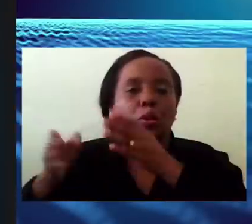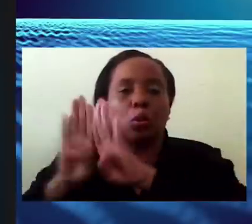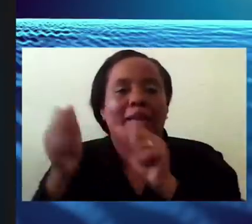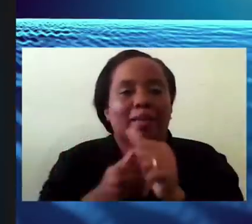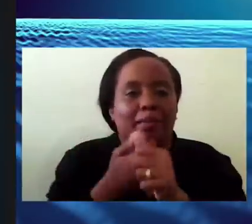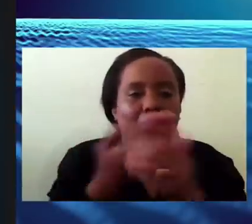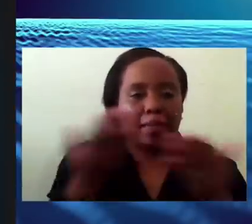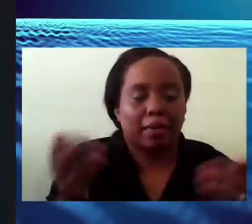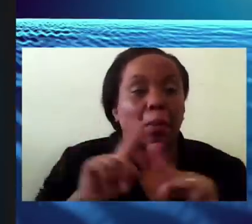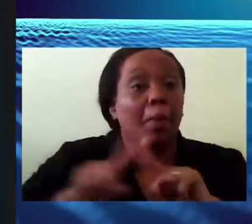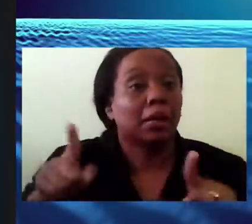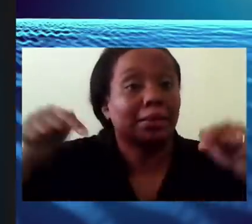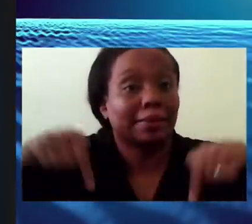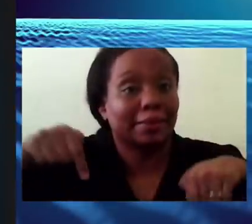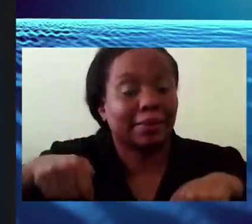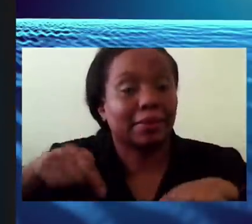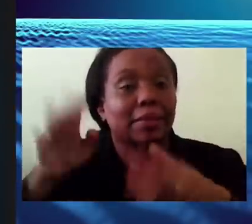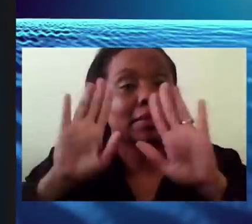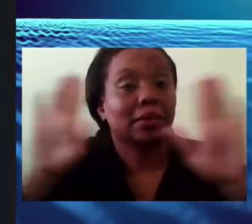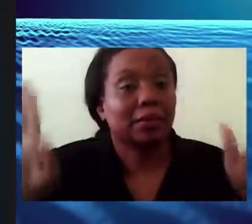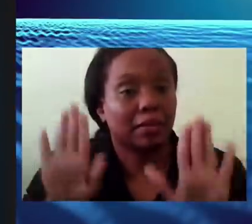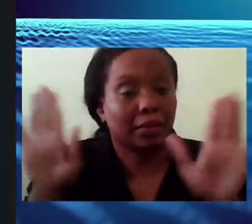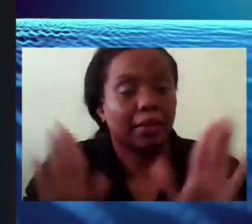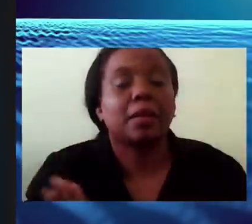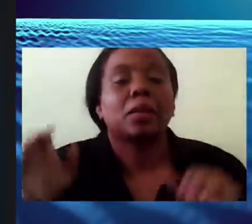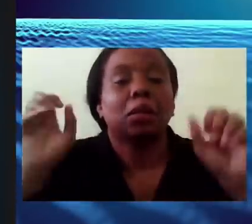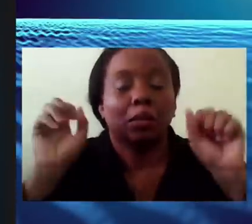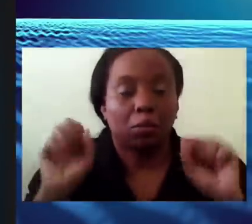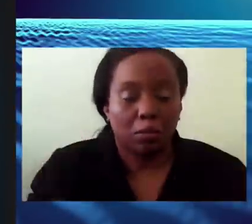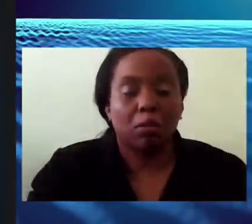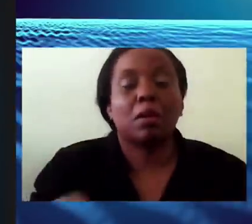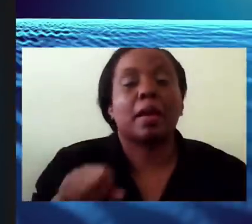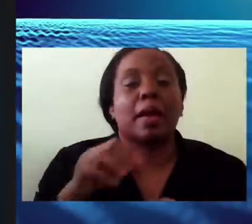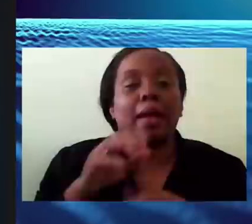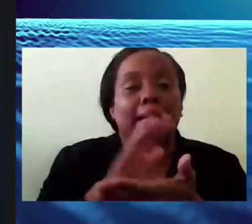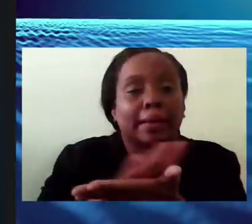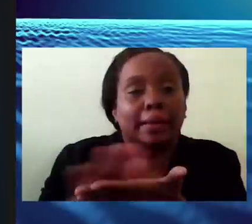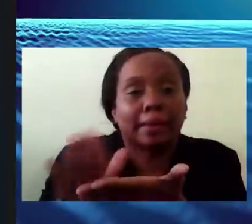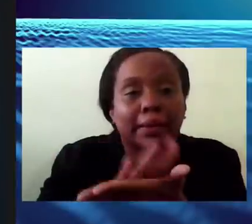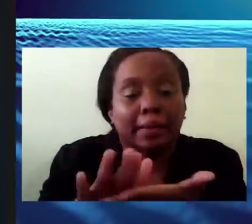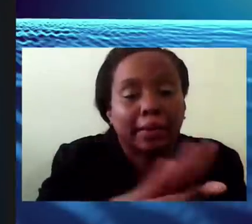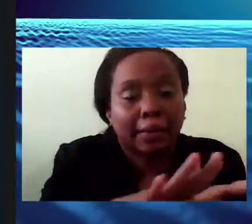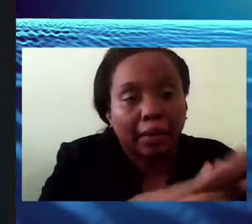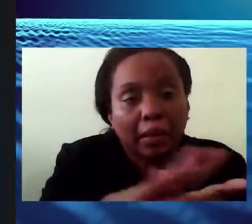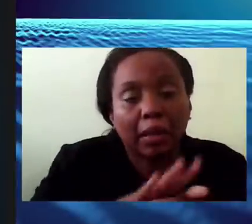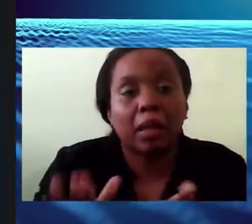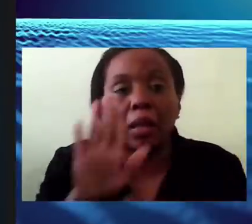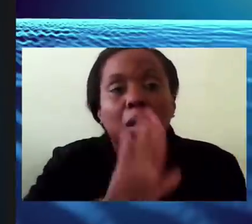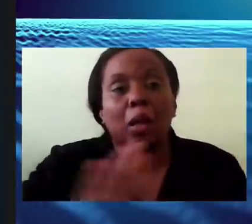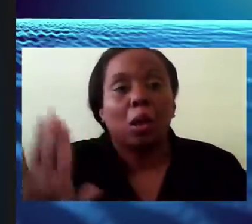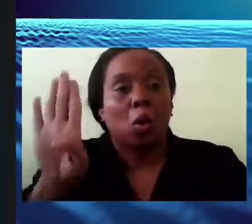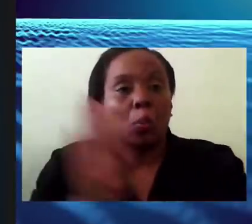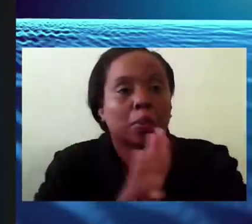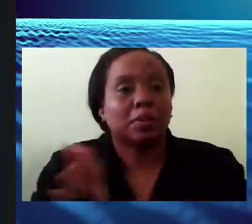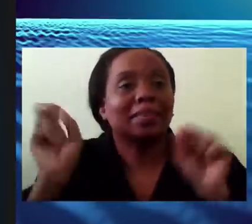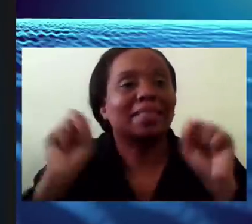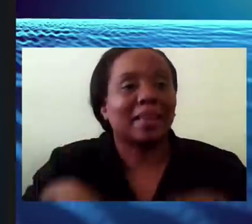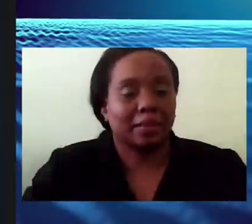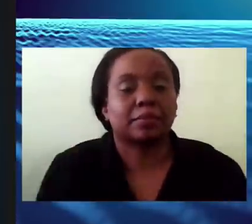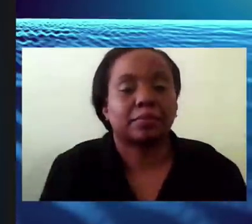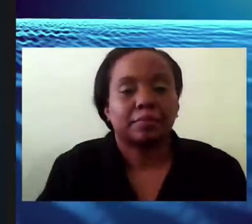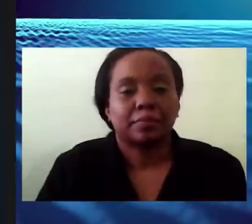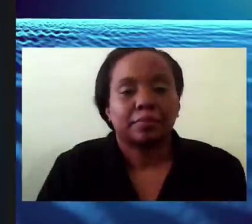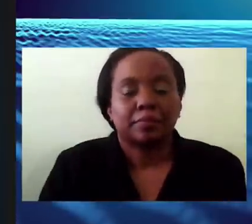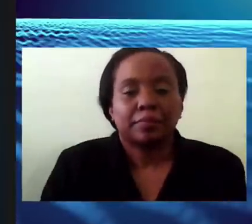allowed to be out in full force to do your cleanup activities. On Monday, there will be a